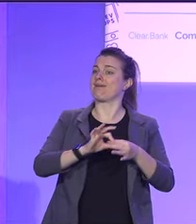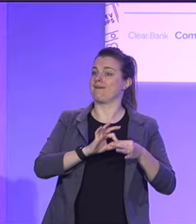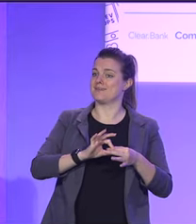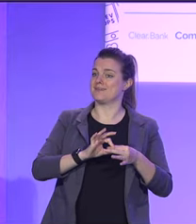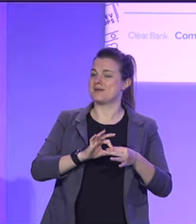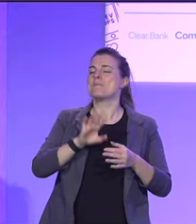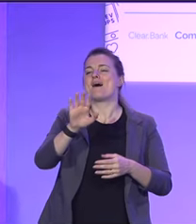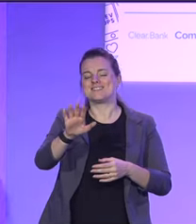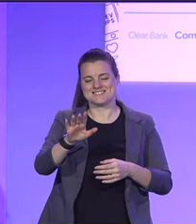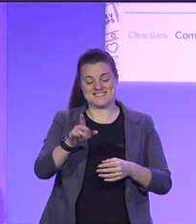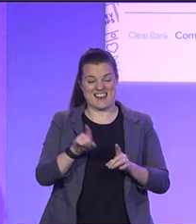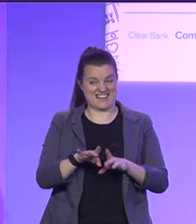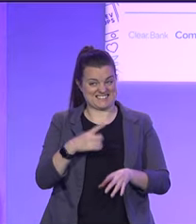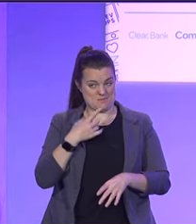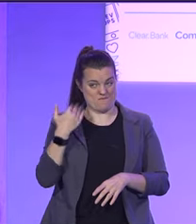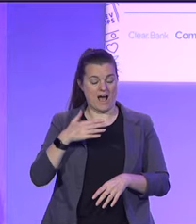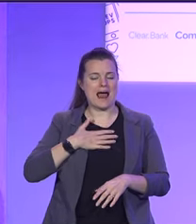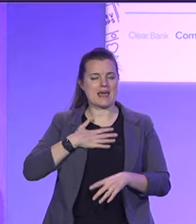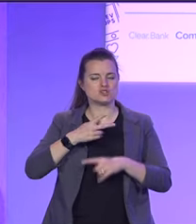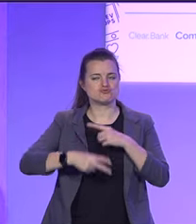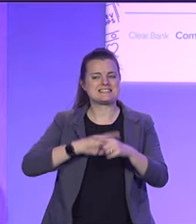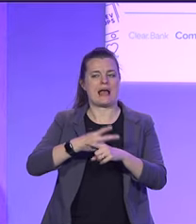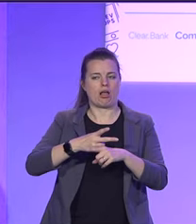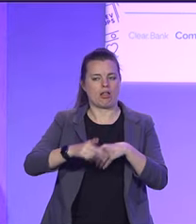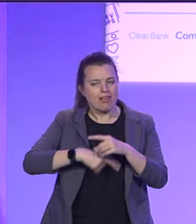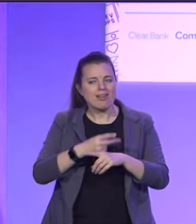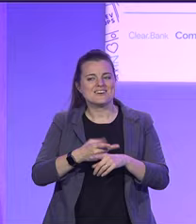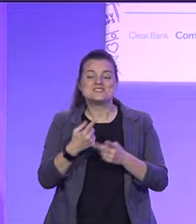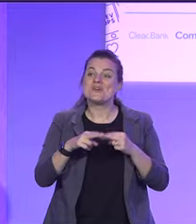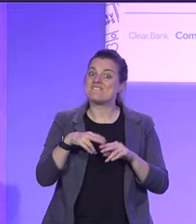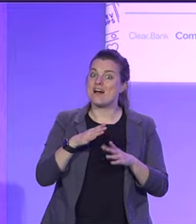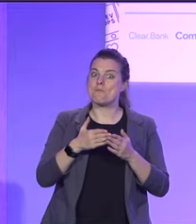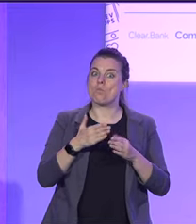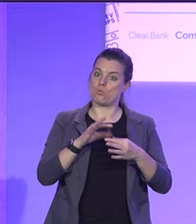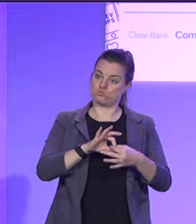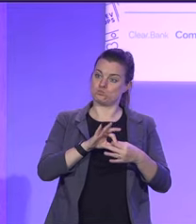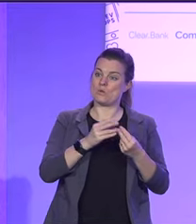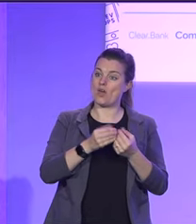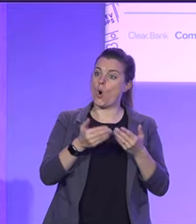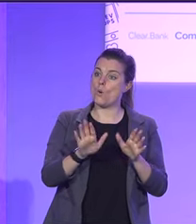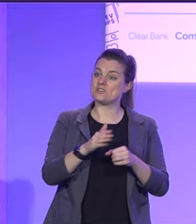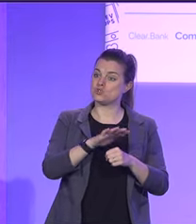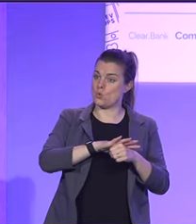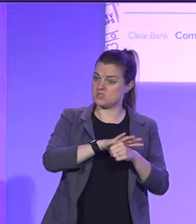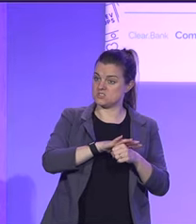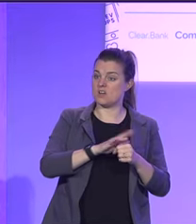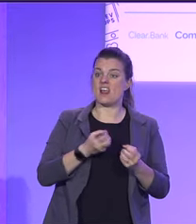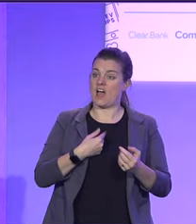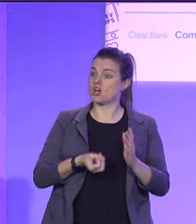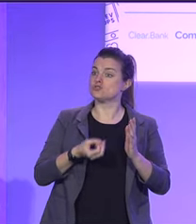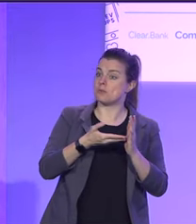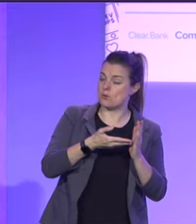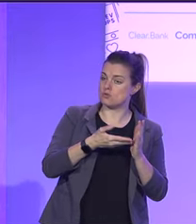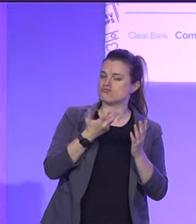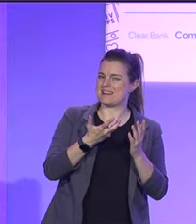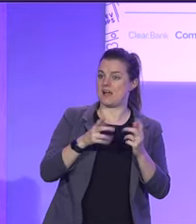love to recycle. So if I am working with an open source project, if I've contributed in any way, how can I take what I've learned? I've